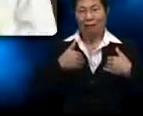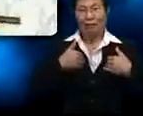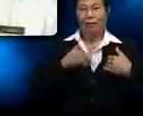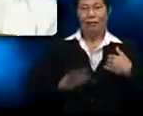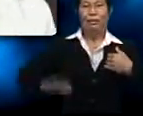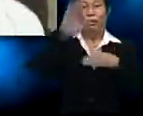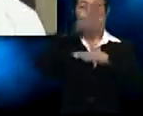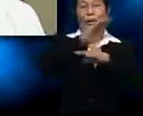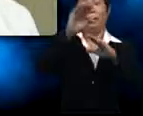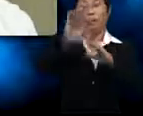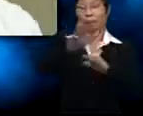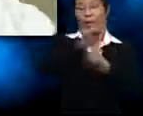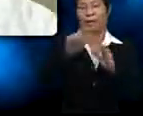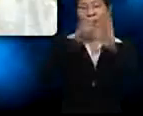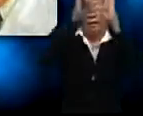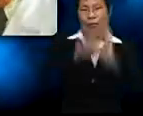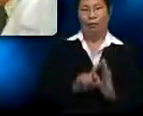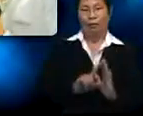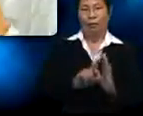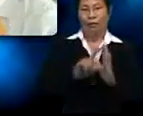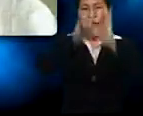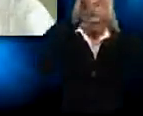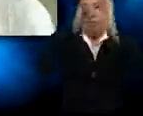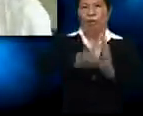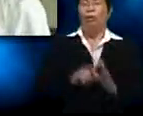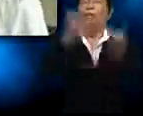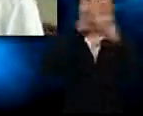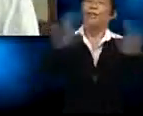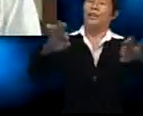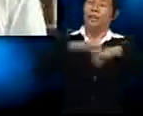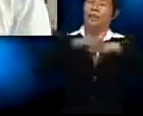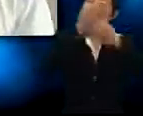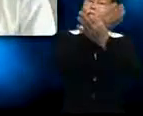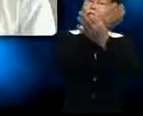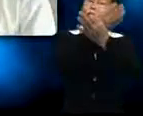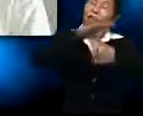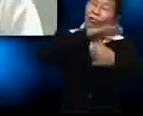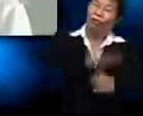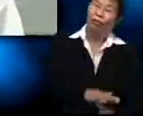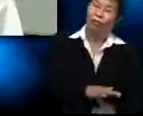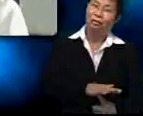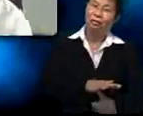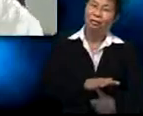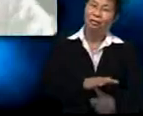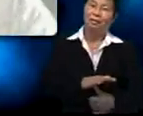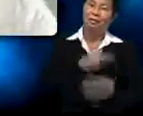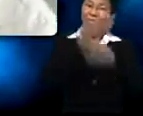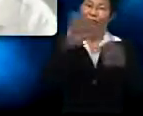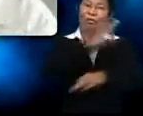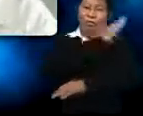and you will be undergoing free fall. Then there will be no reading on the